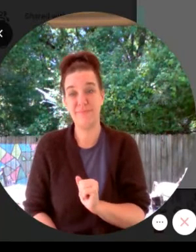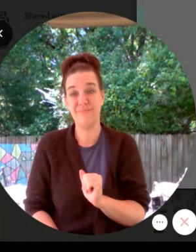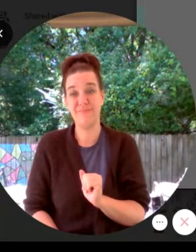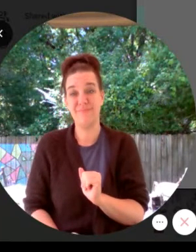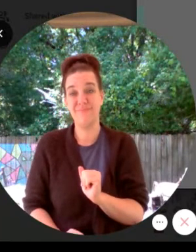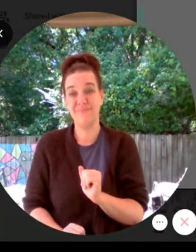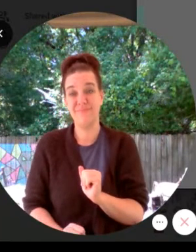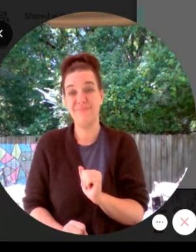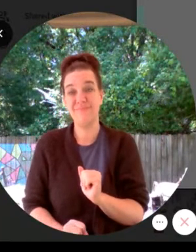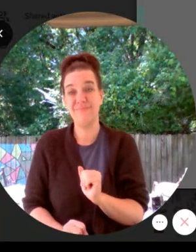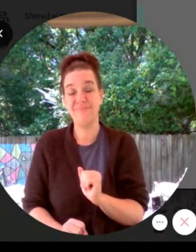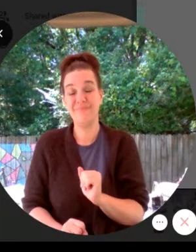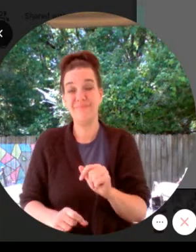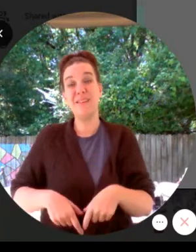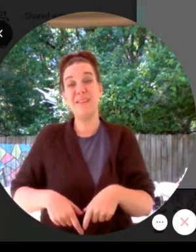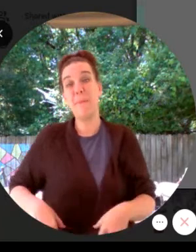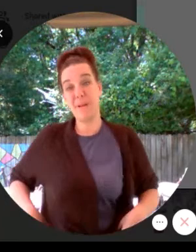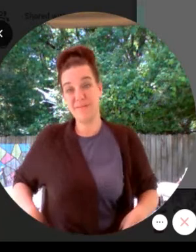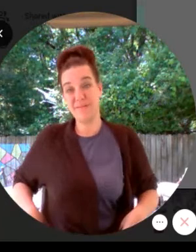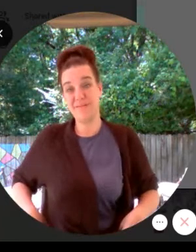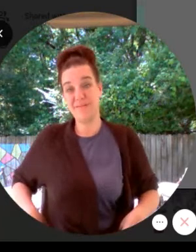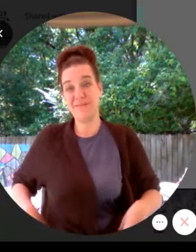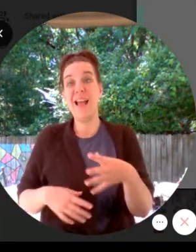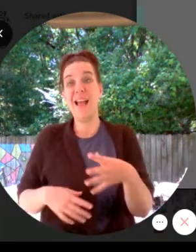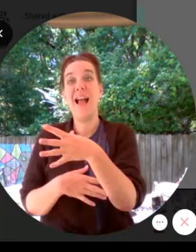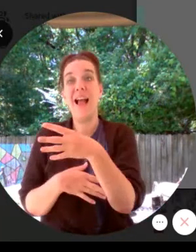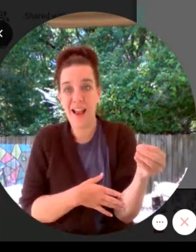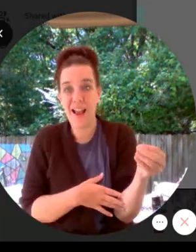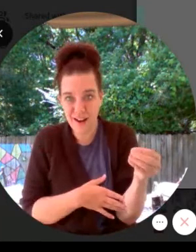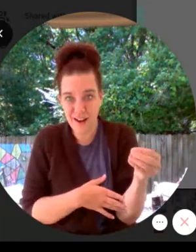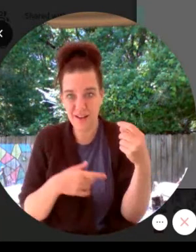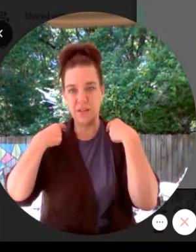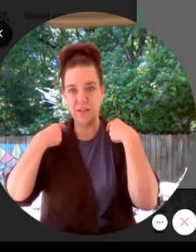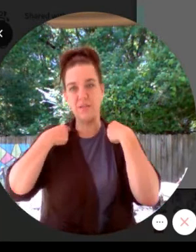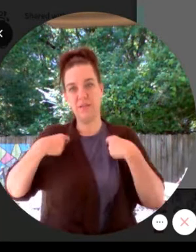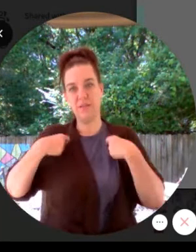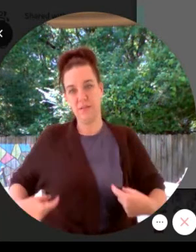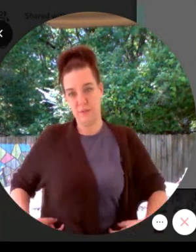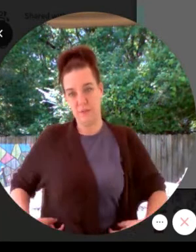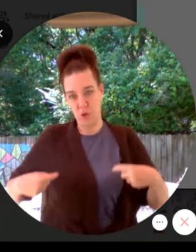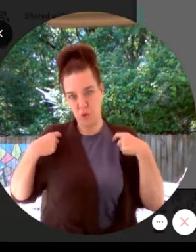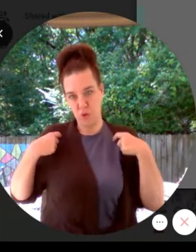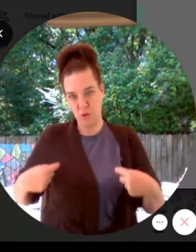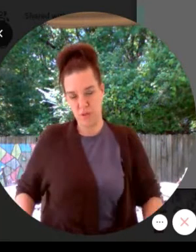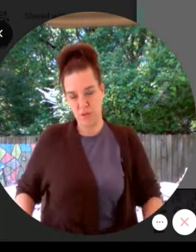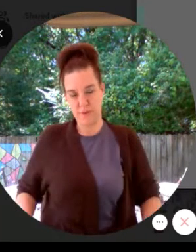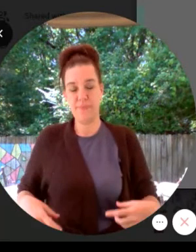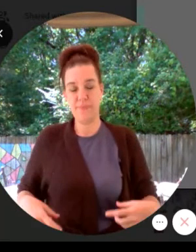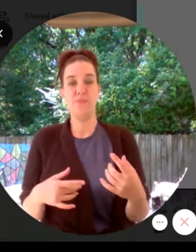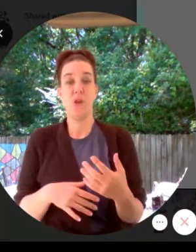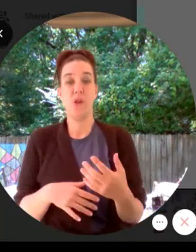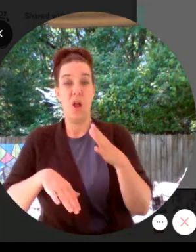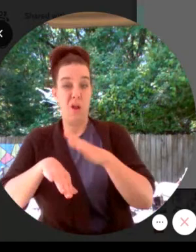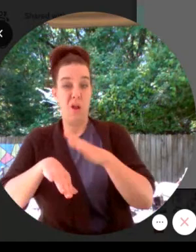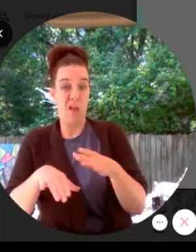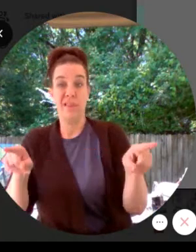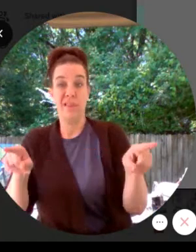a belt and he wore suspenders. On the same